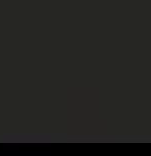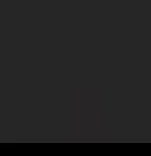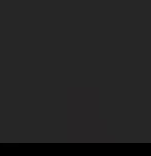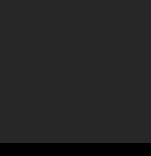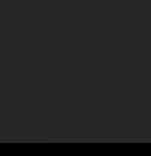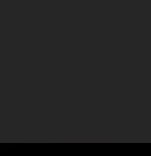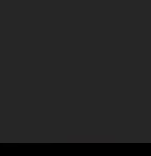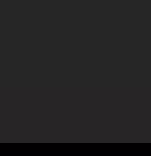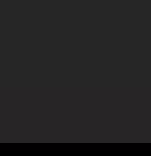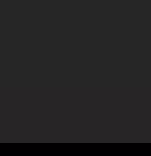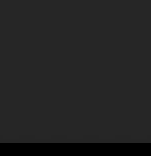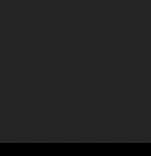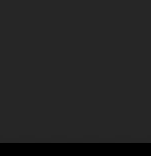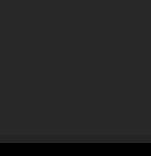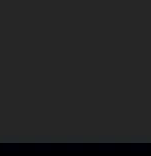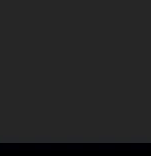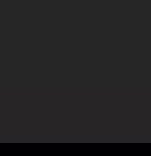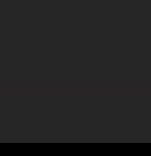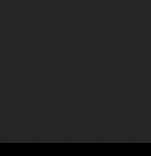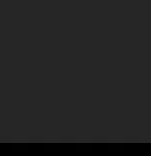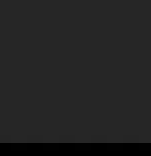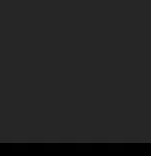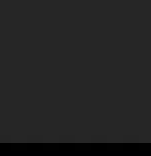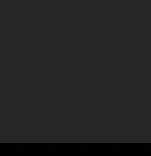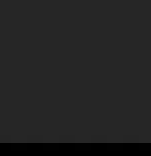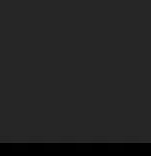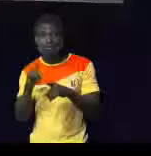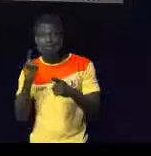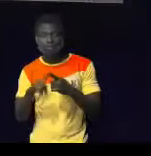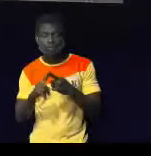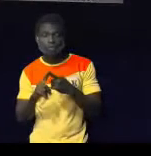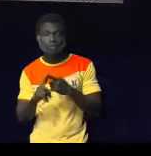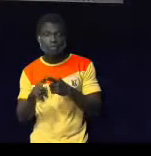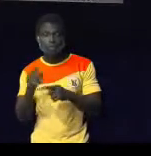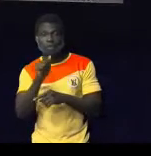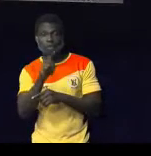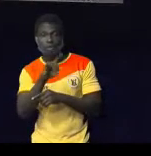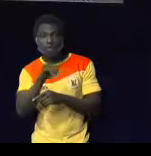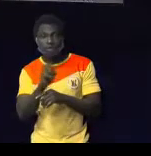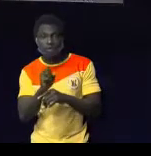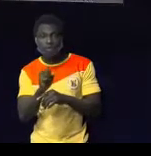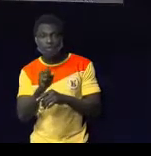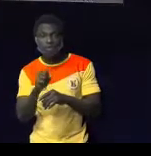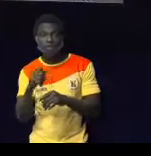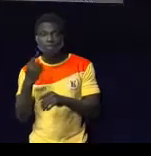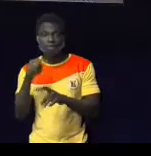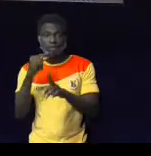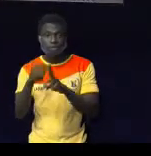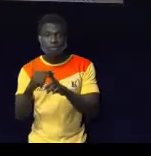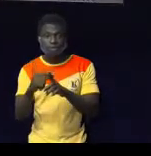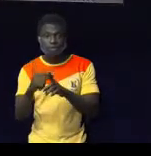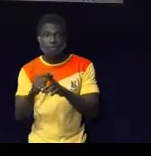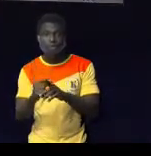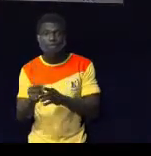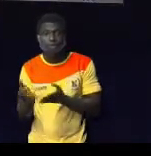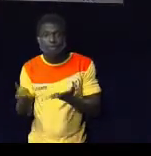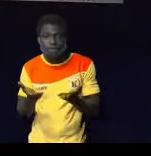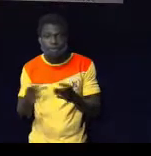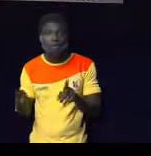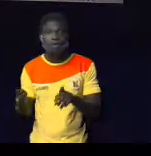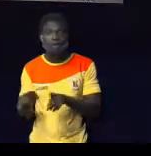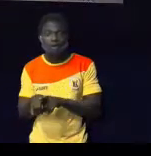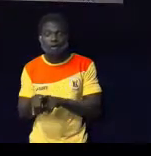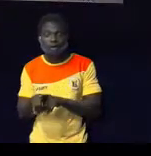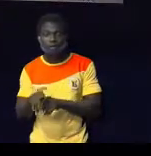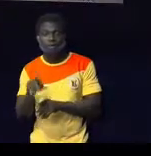form as adjectives. They are similar to adjectives. Thus, the words serve as adverbs